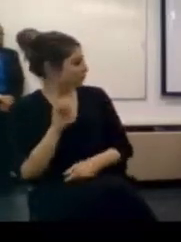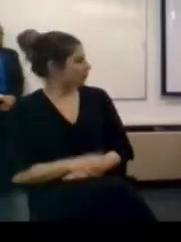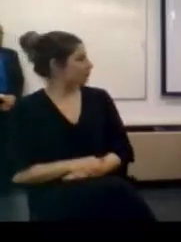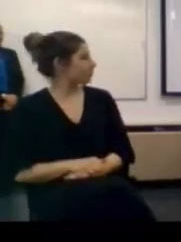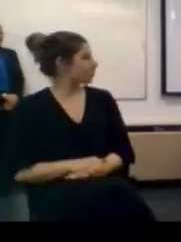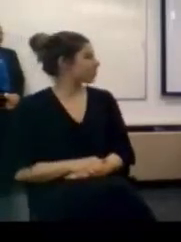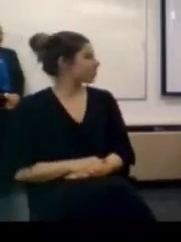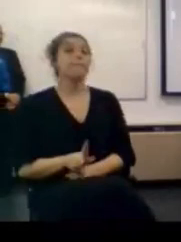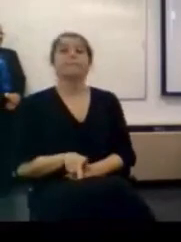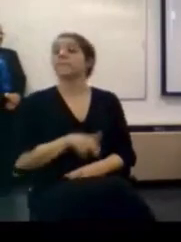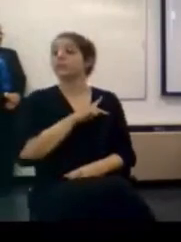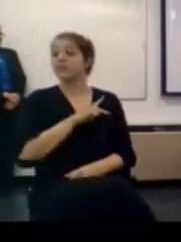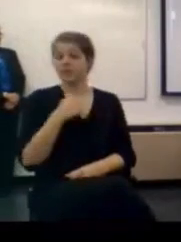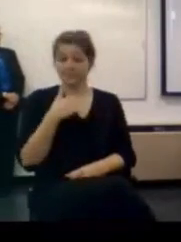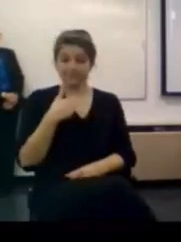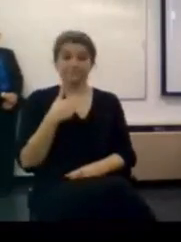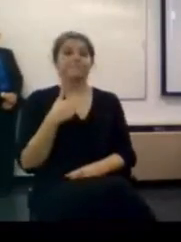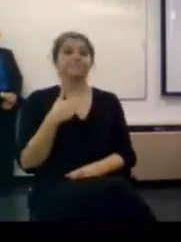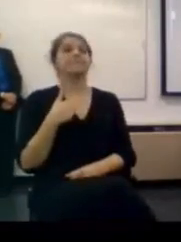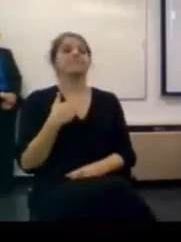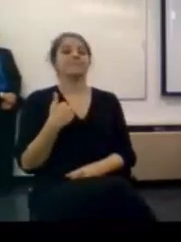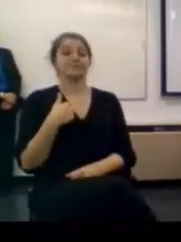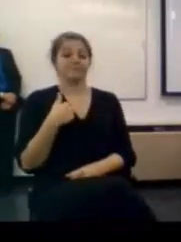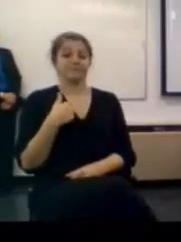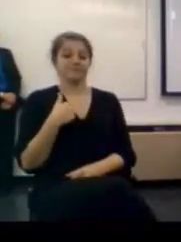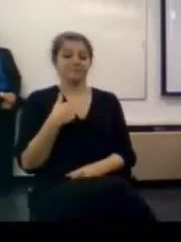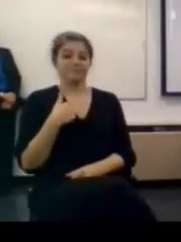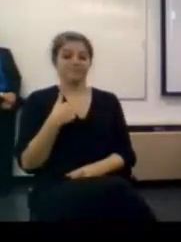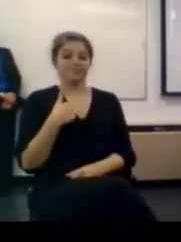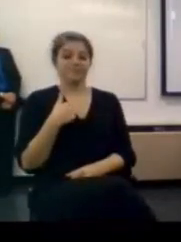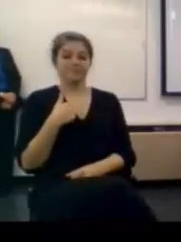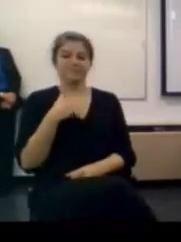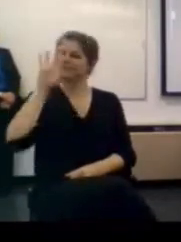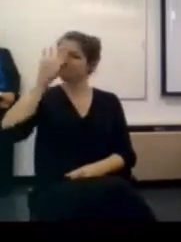that fabulous introduction. On a personal note,